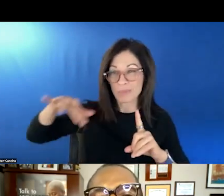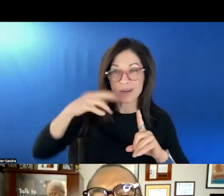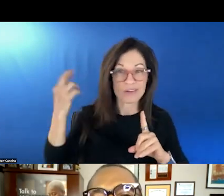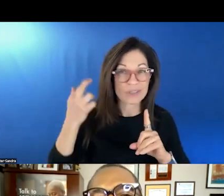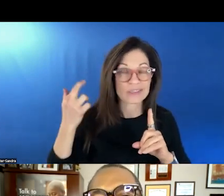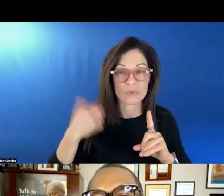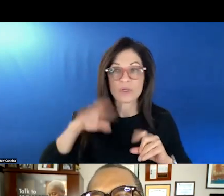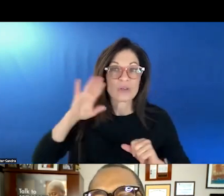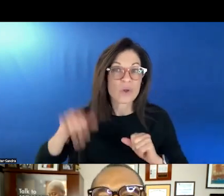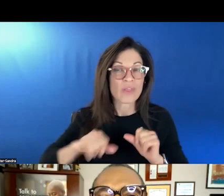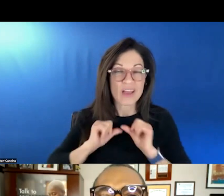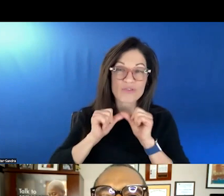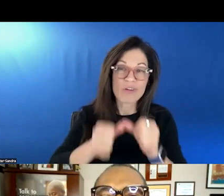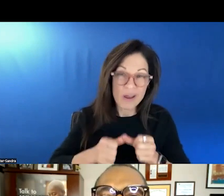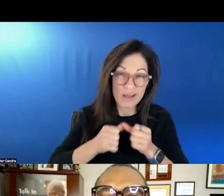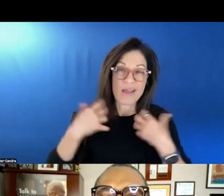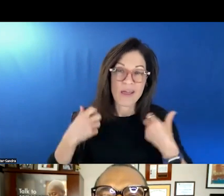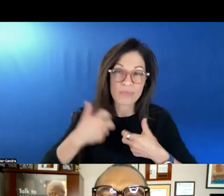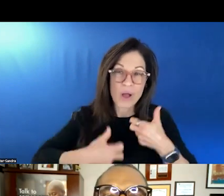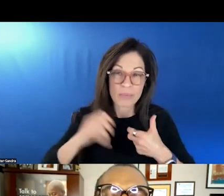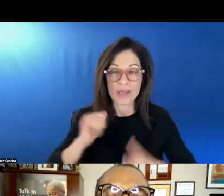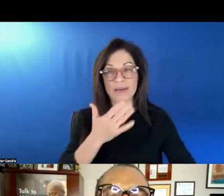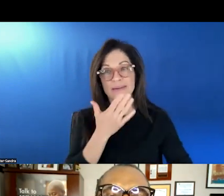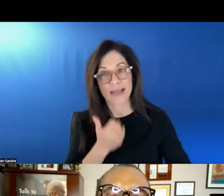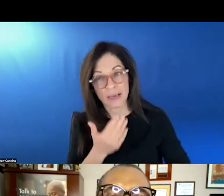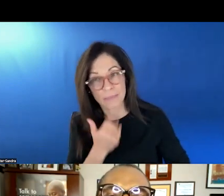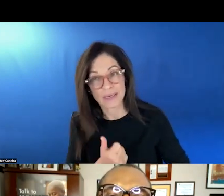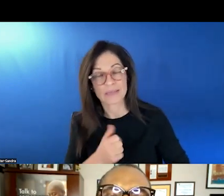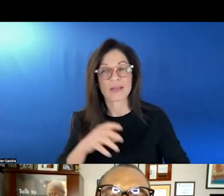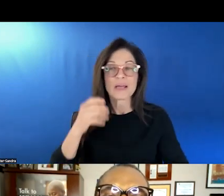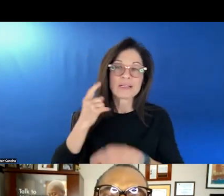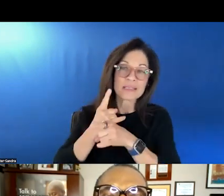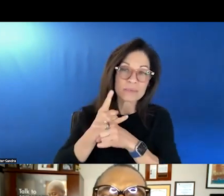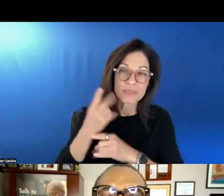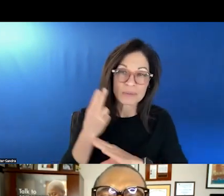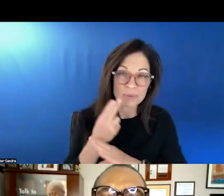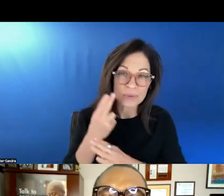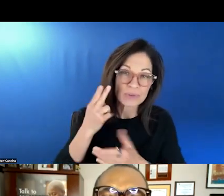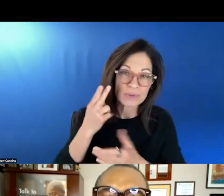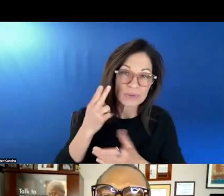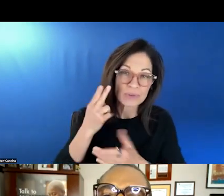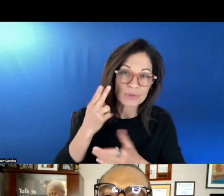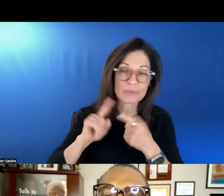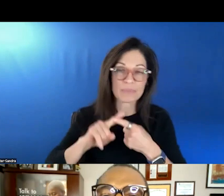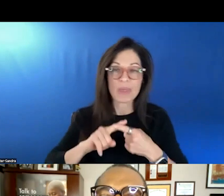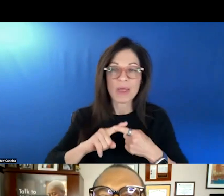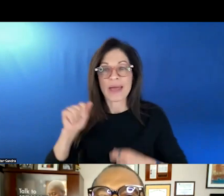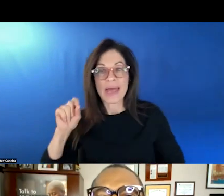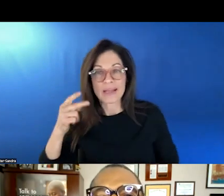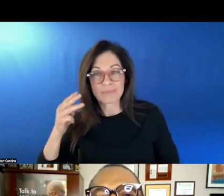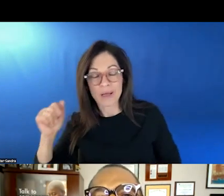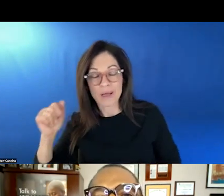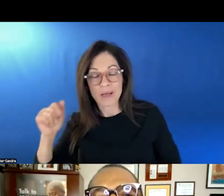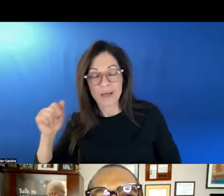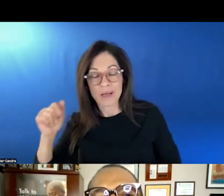know that chronic health conditions such as diabetes, substance abuse, asthma, obesity, and cardiovascular